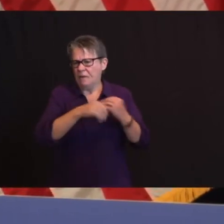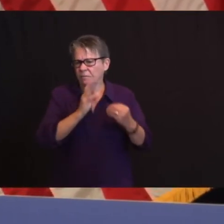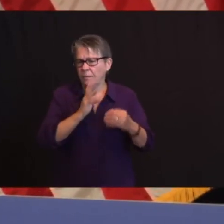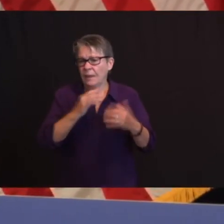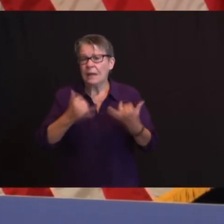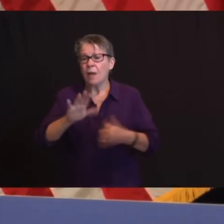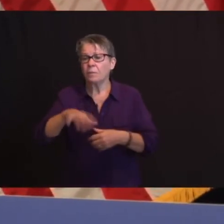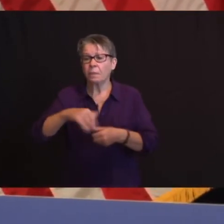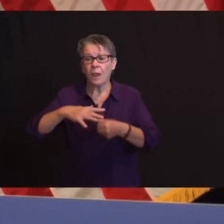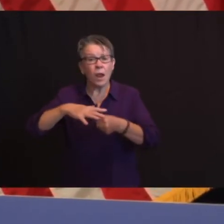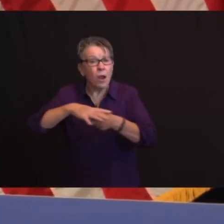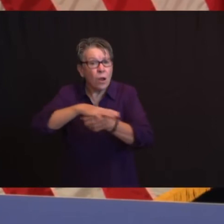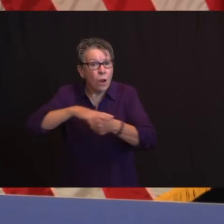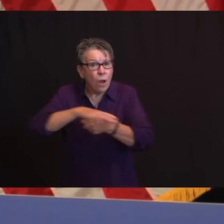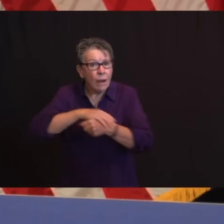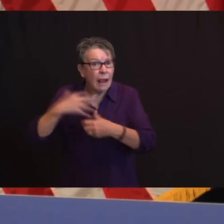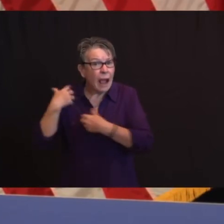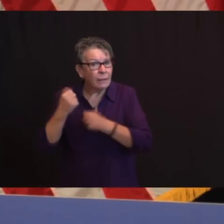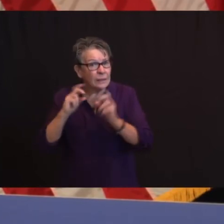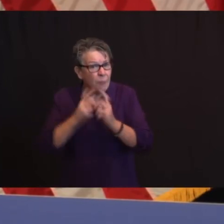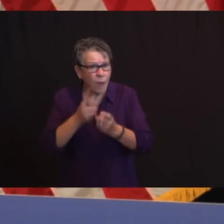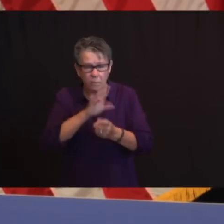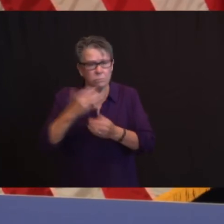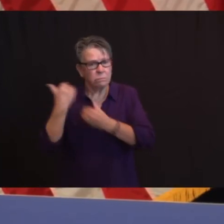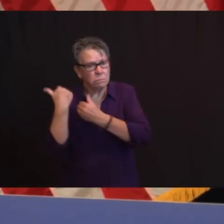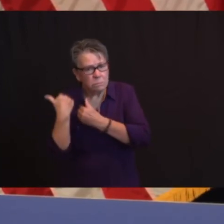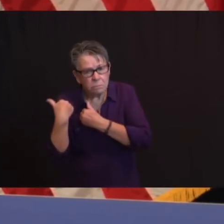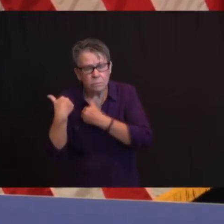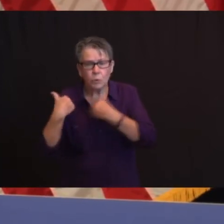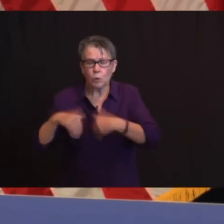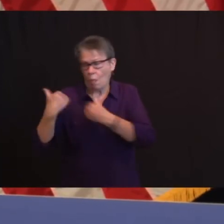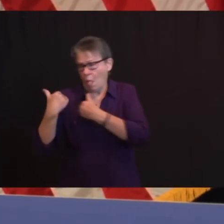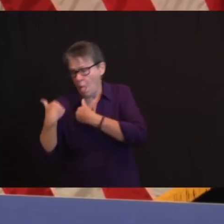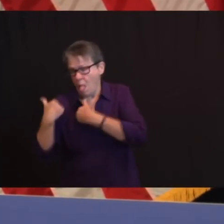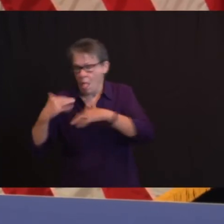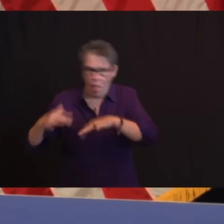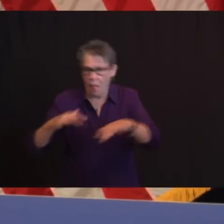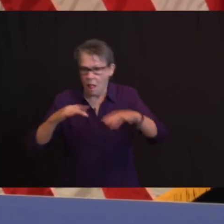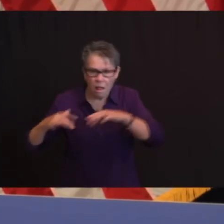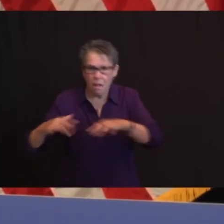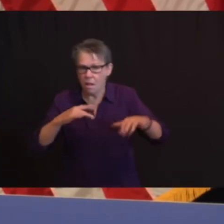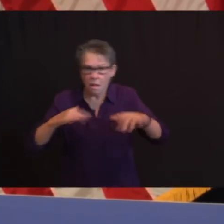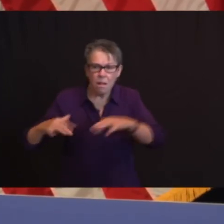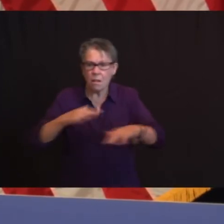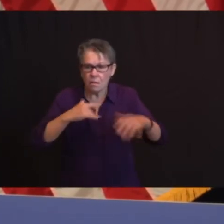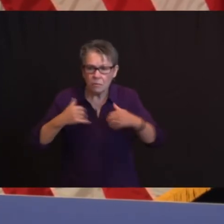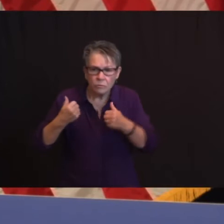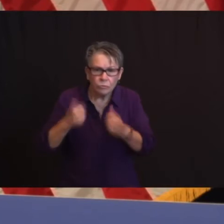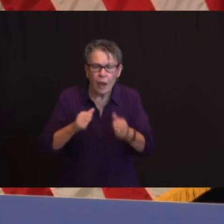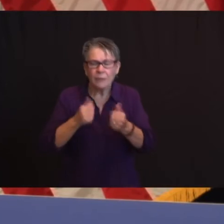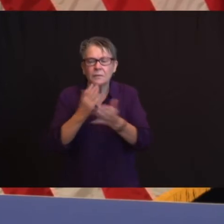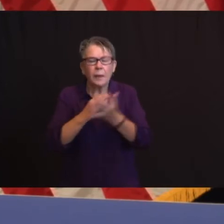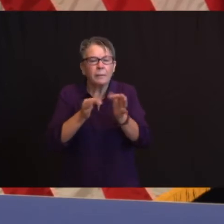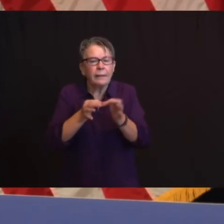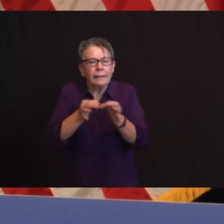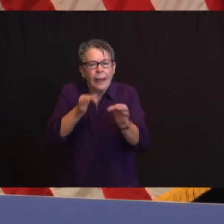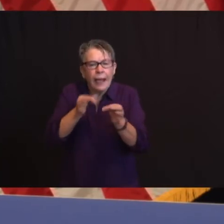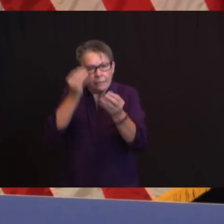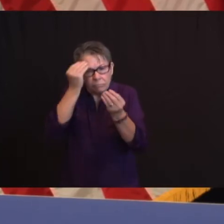case investigations. And to that end, we emphasize to the local health departments to try to look and prioritize